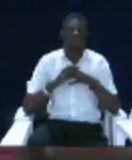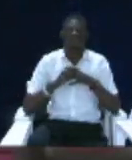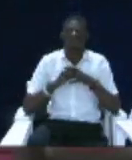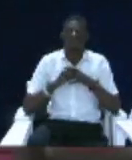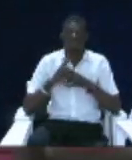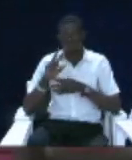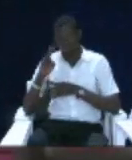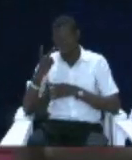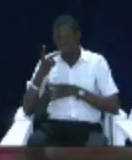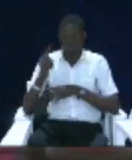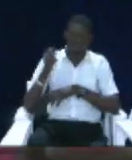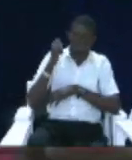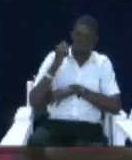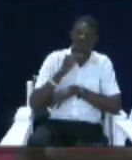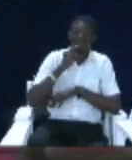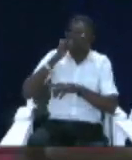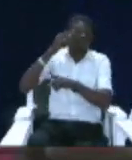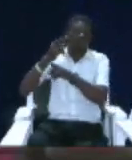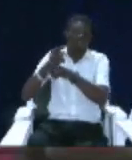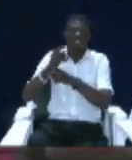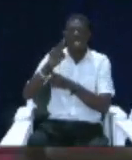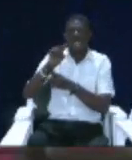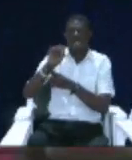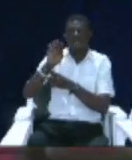The next testimony is from Sister Nene